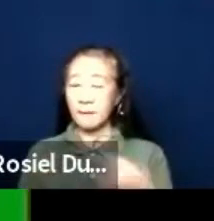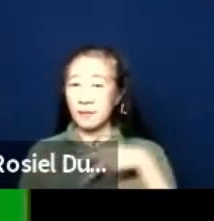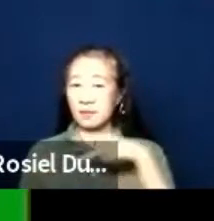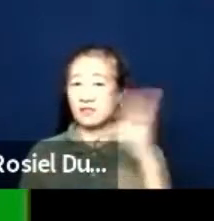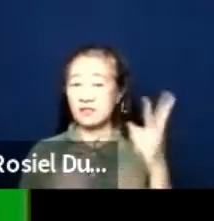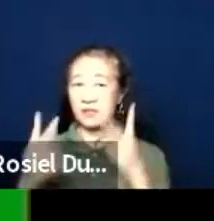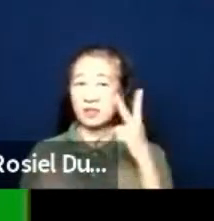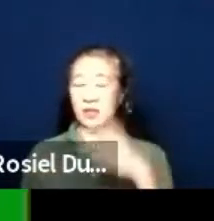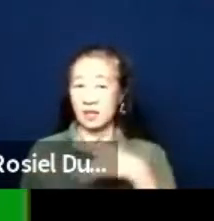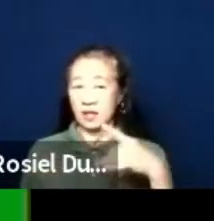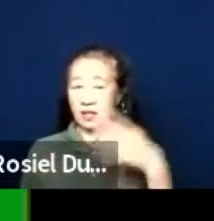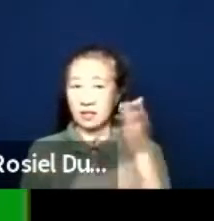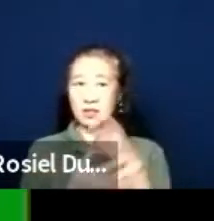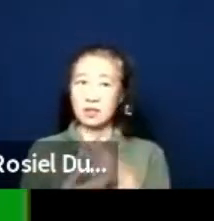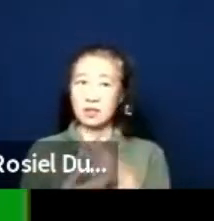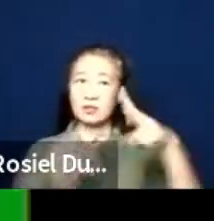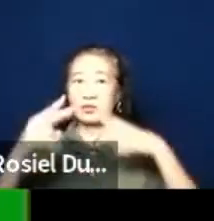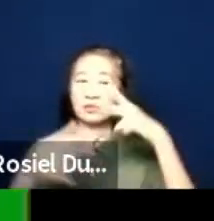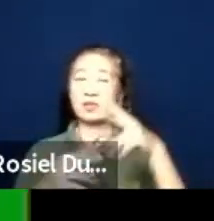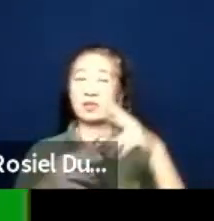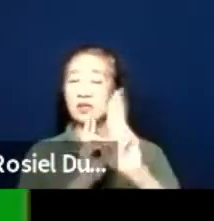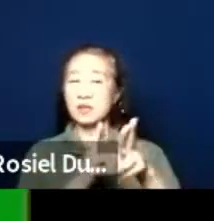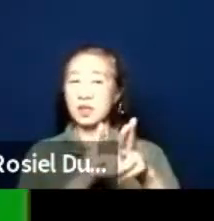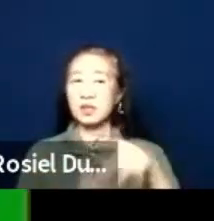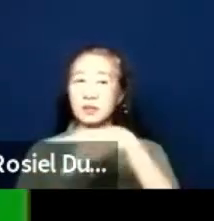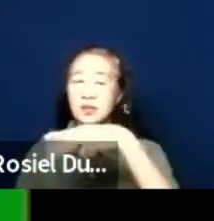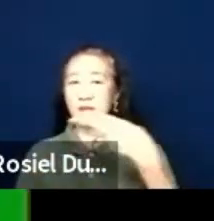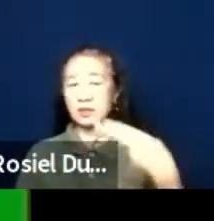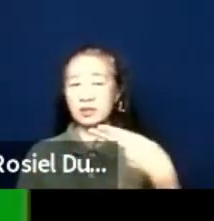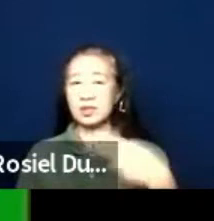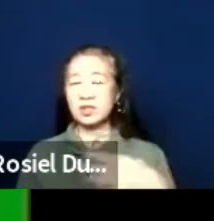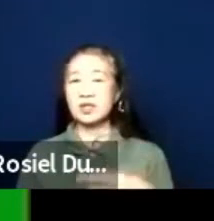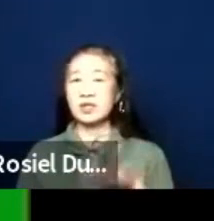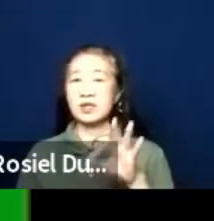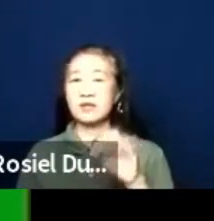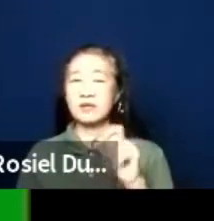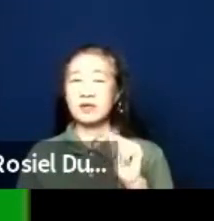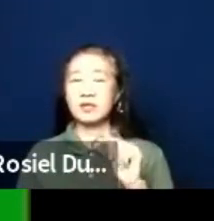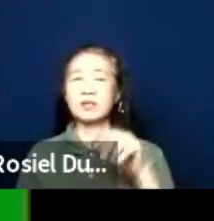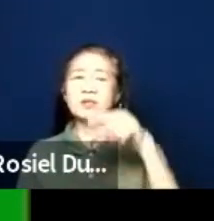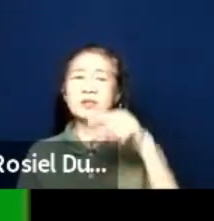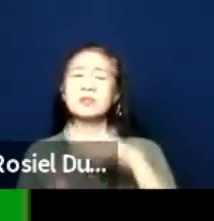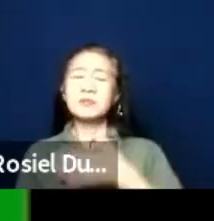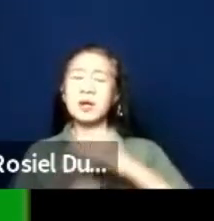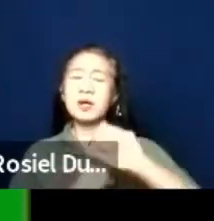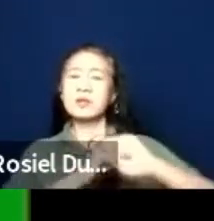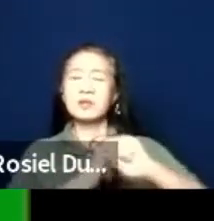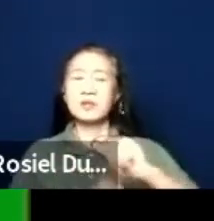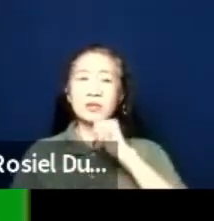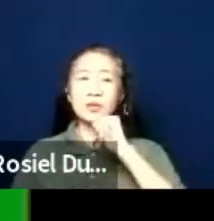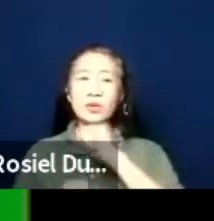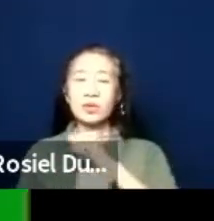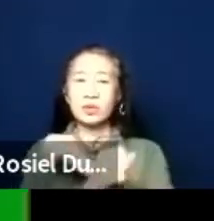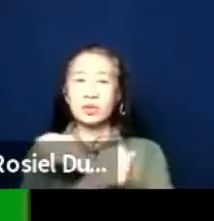visit, like, and share Autism Response PH Facebook fan page. And this is my advocacy also. Don't leave safety to